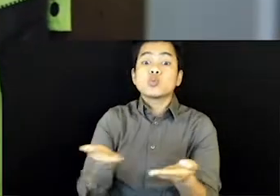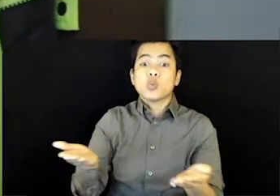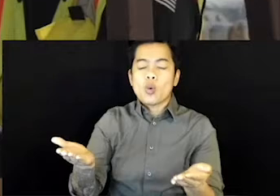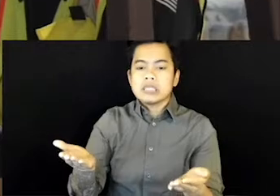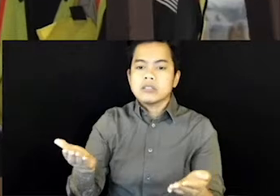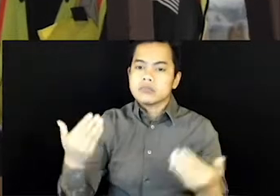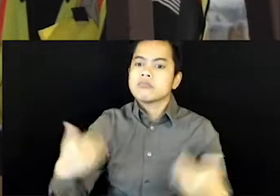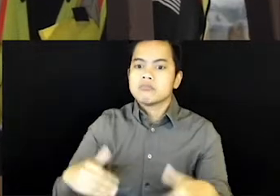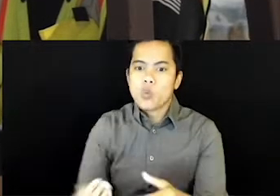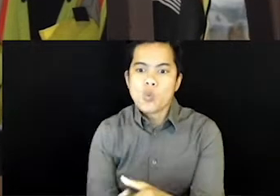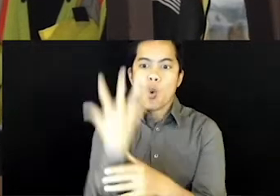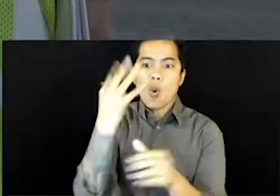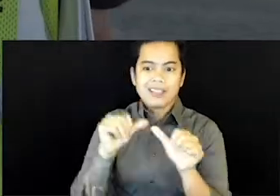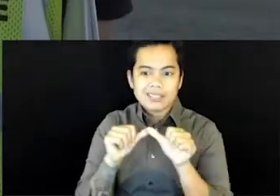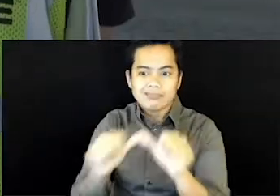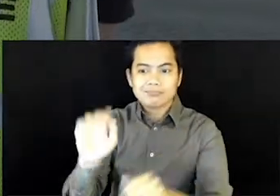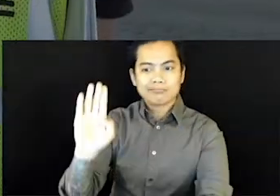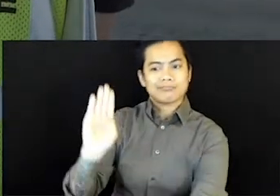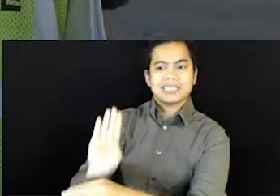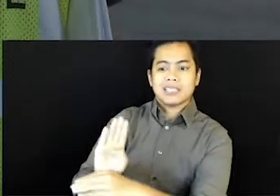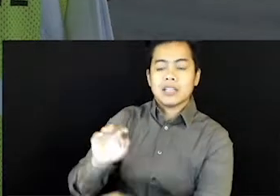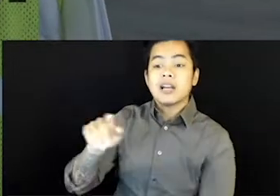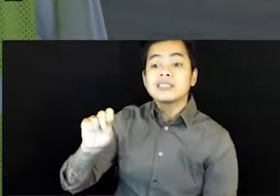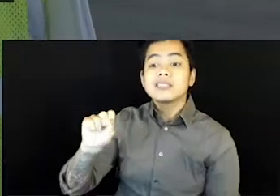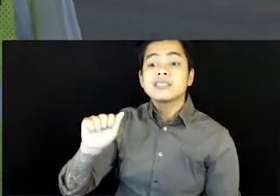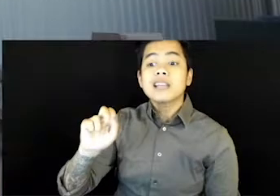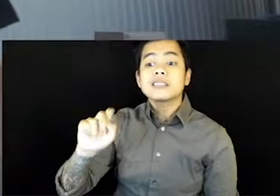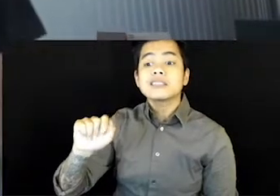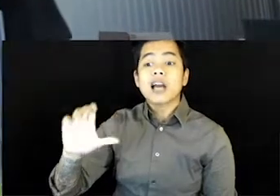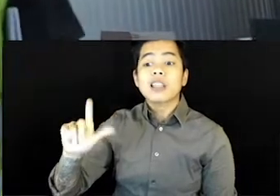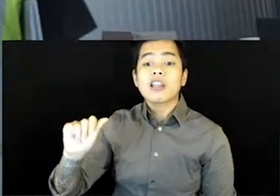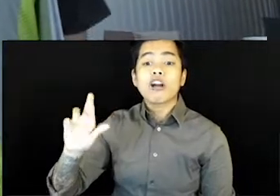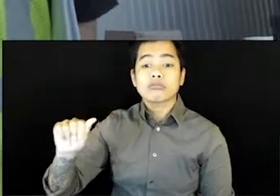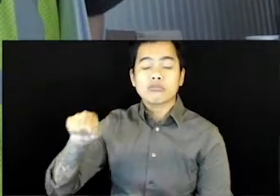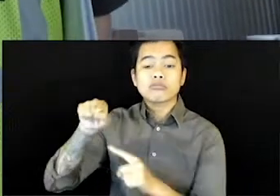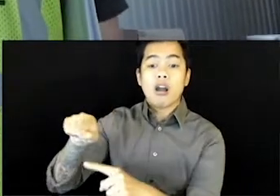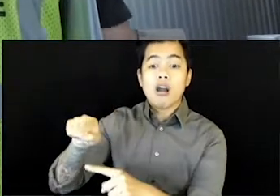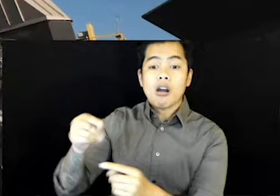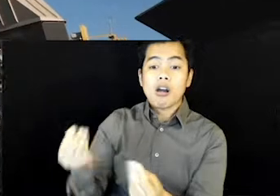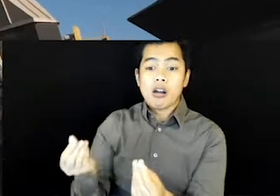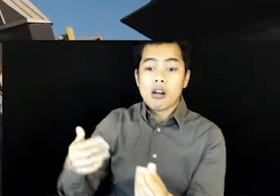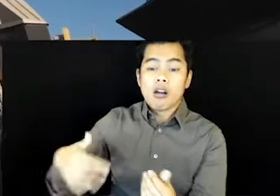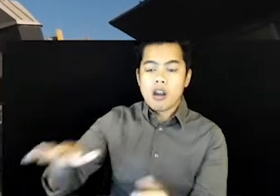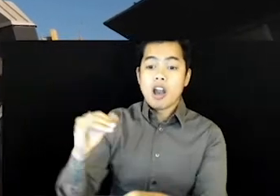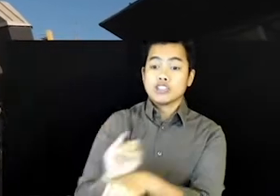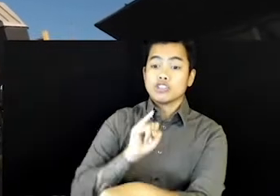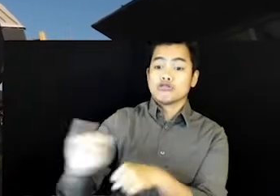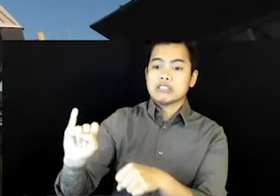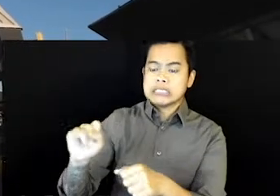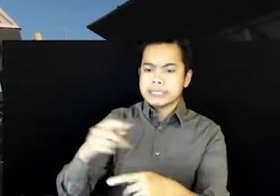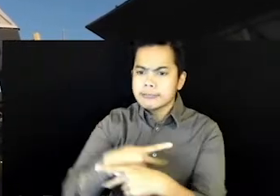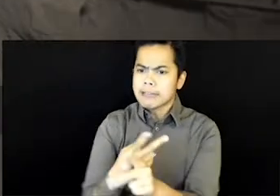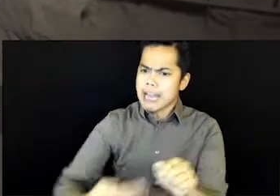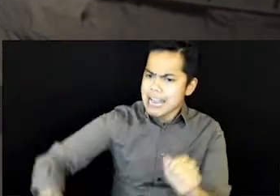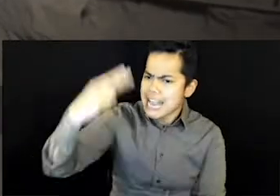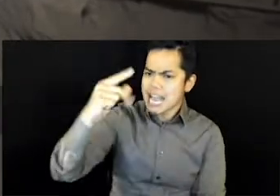Efficiently using resources is essential to Granite's growth and sustainability as a business. The Santa Clara Asphalt Plant stands as a beacon